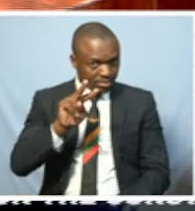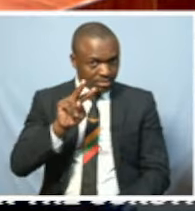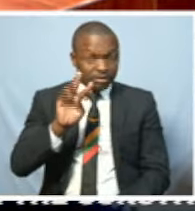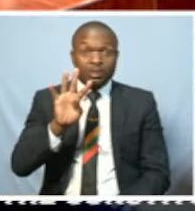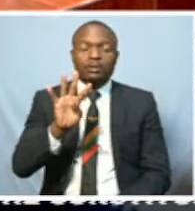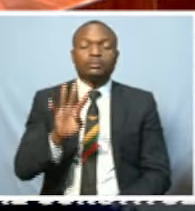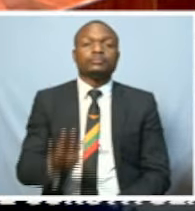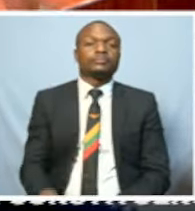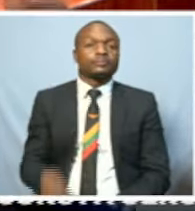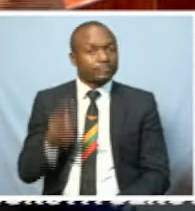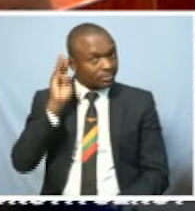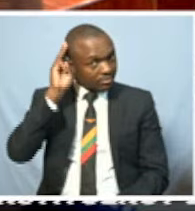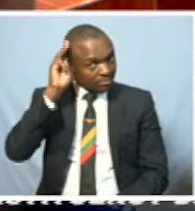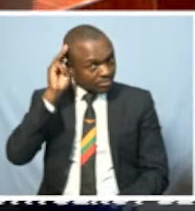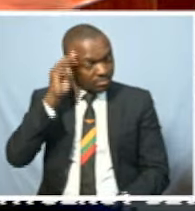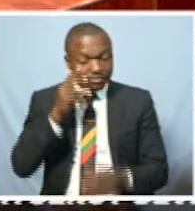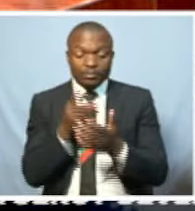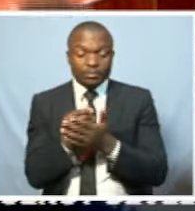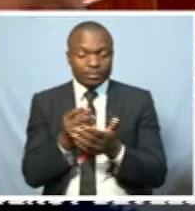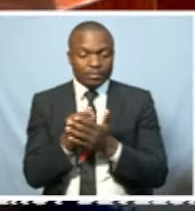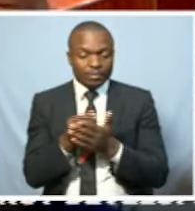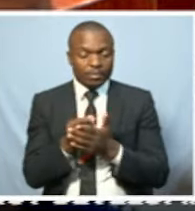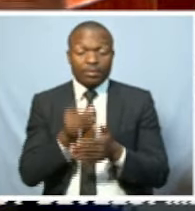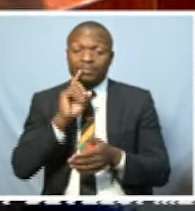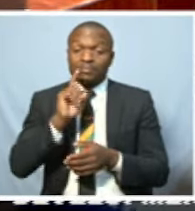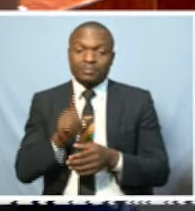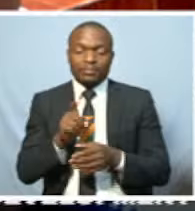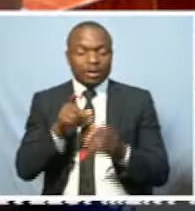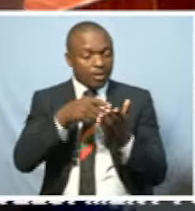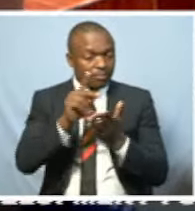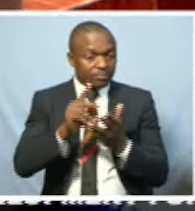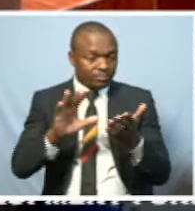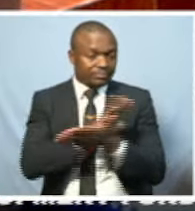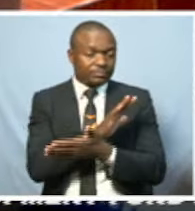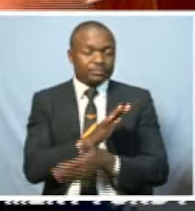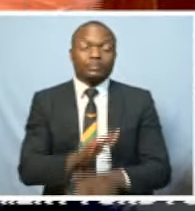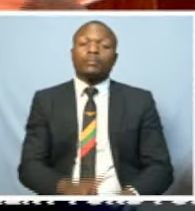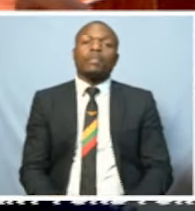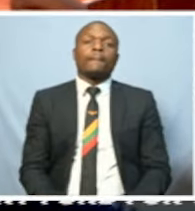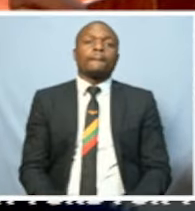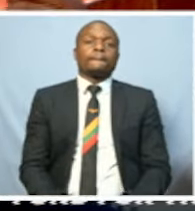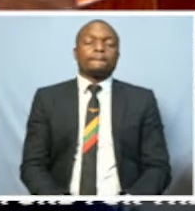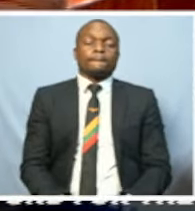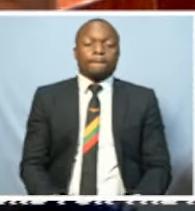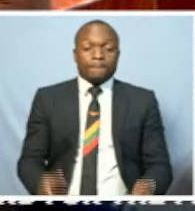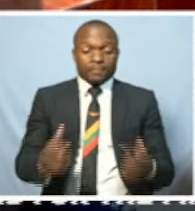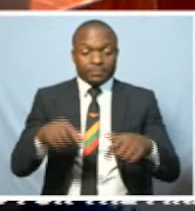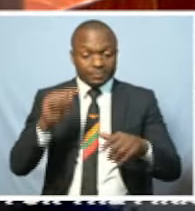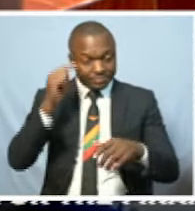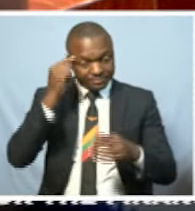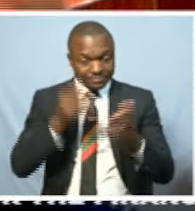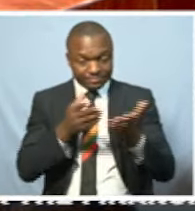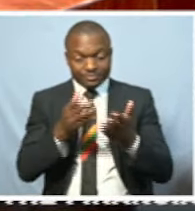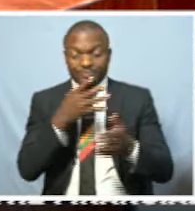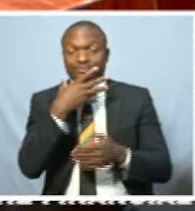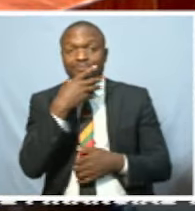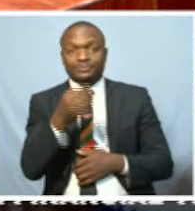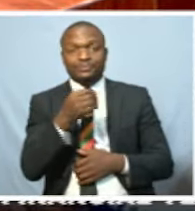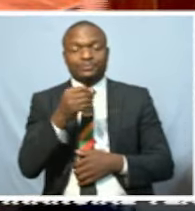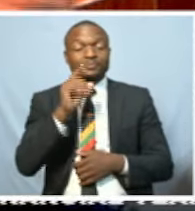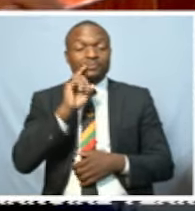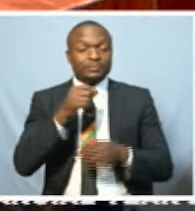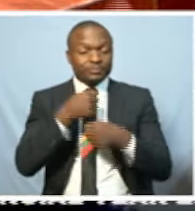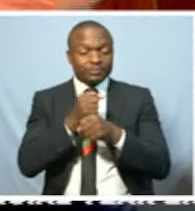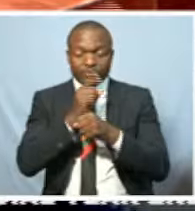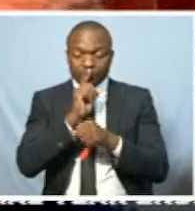So the Ministry of Finance, let us pay on time. The Local Government Service Commission, let us ensure